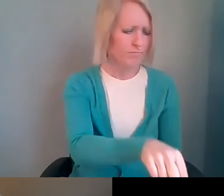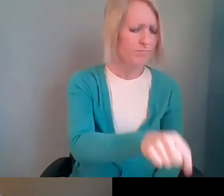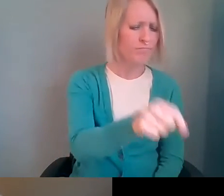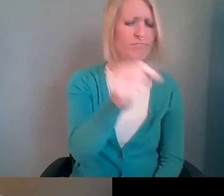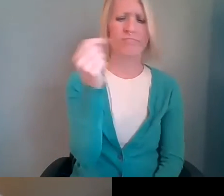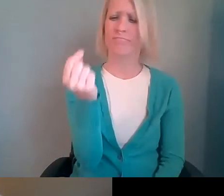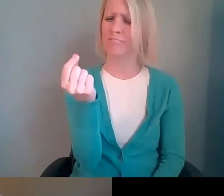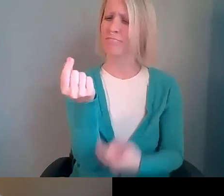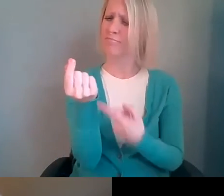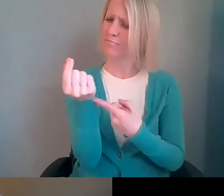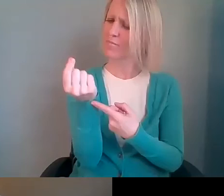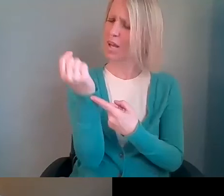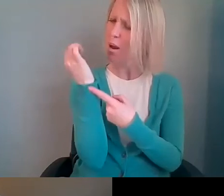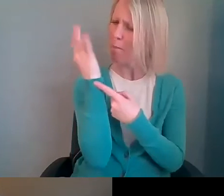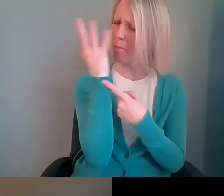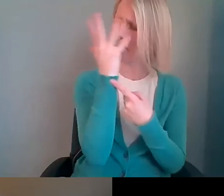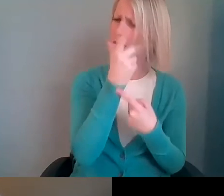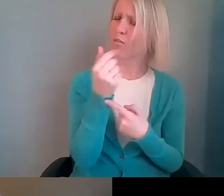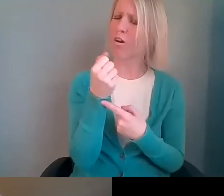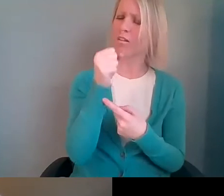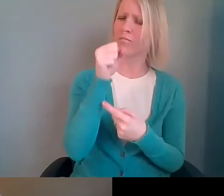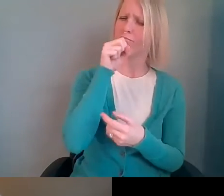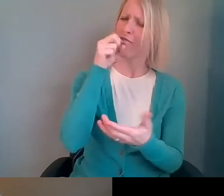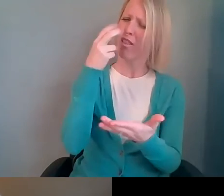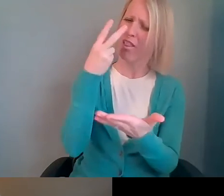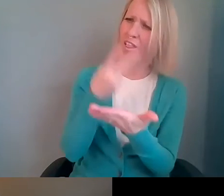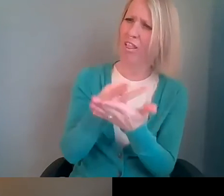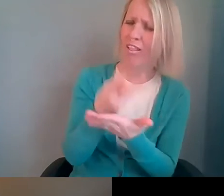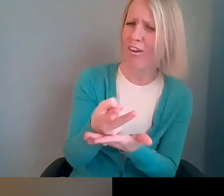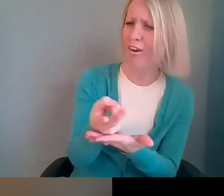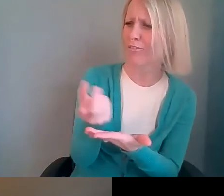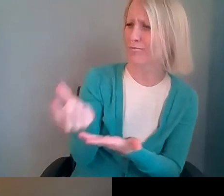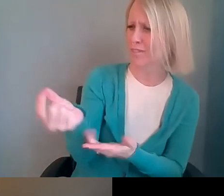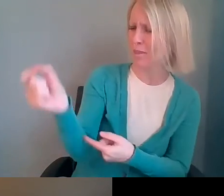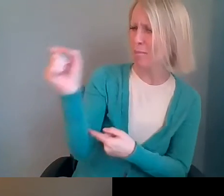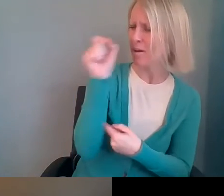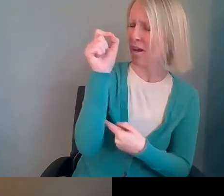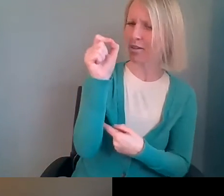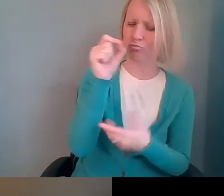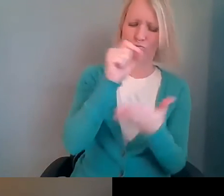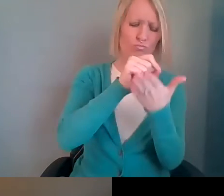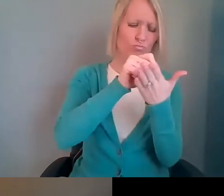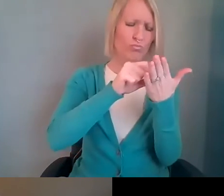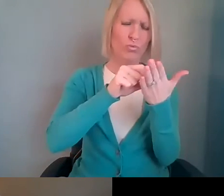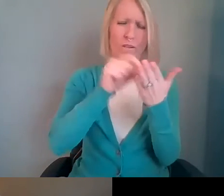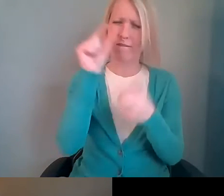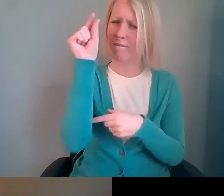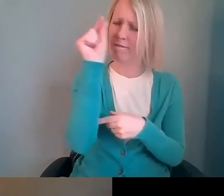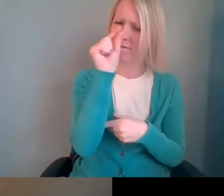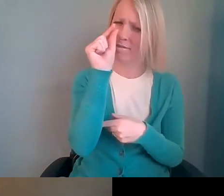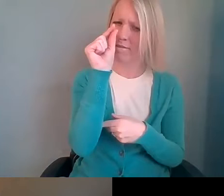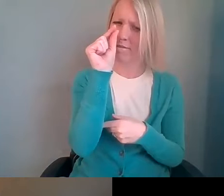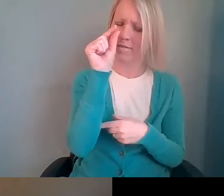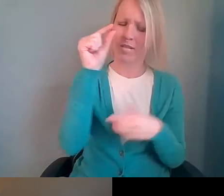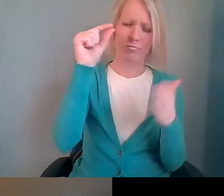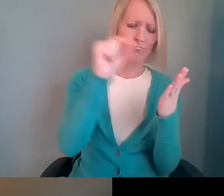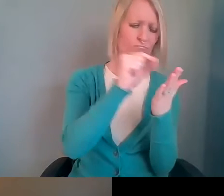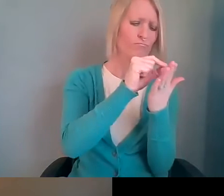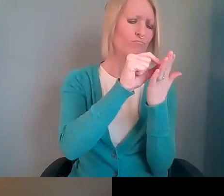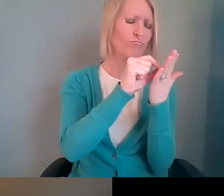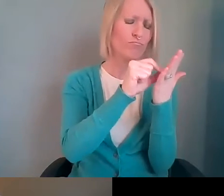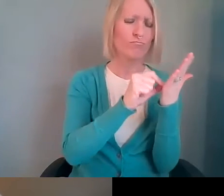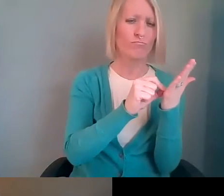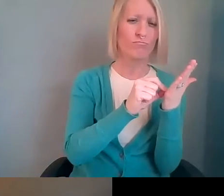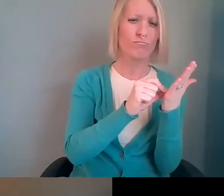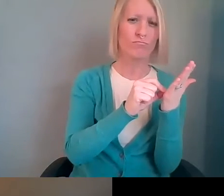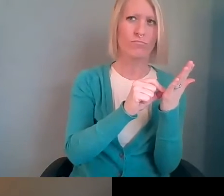was such a beautiful pen. It wrote so fine that it brought out this desire to pick the